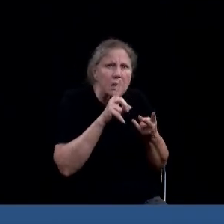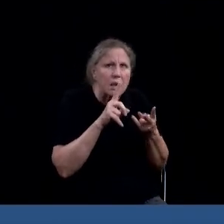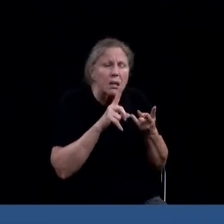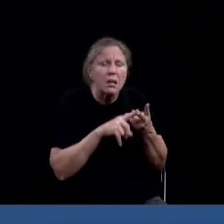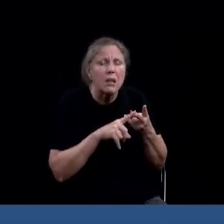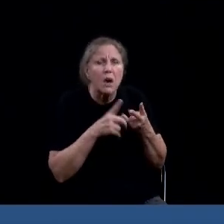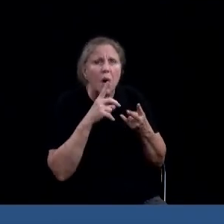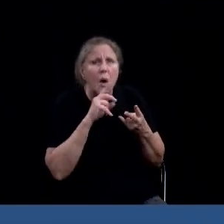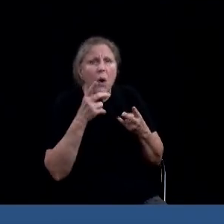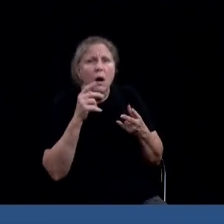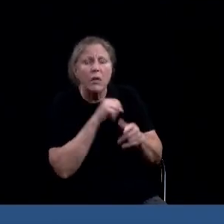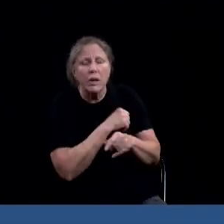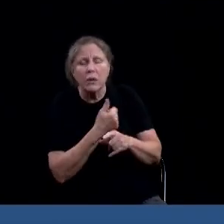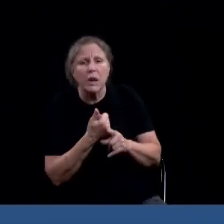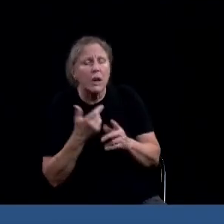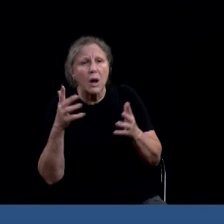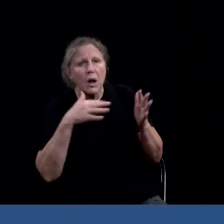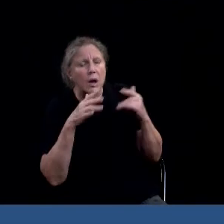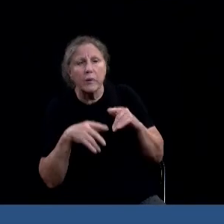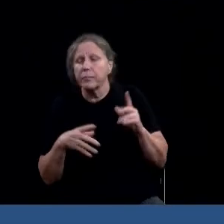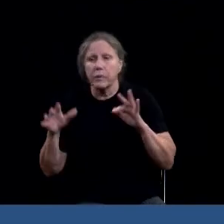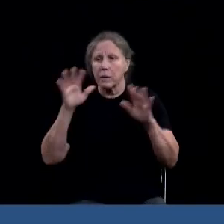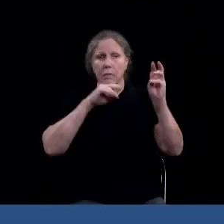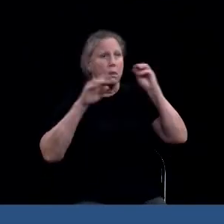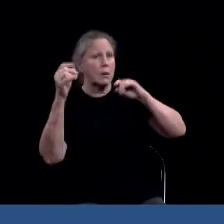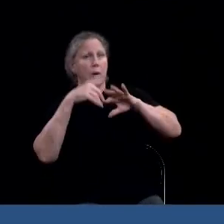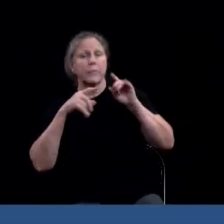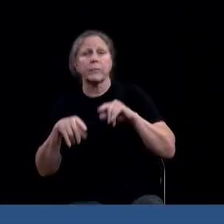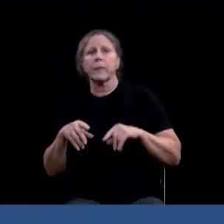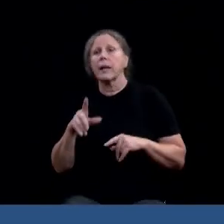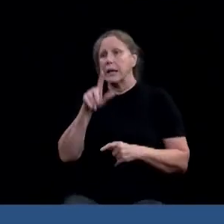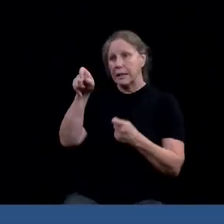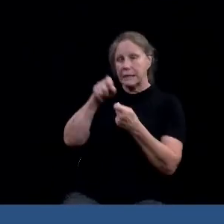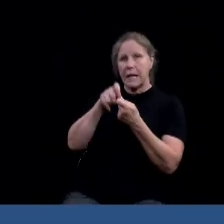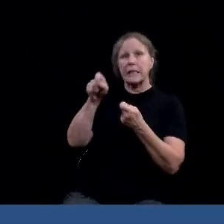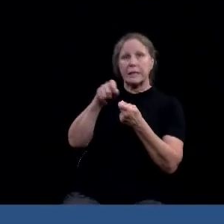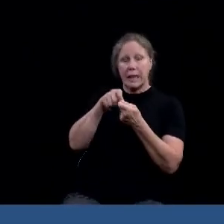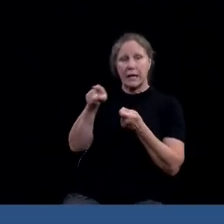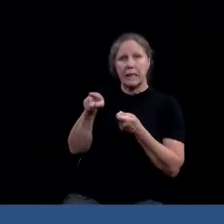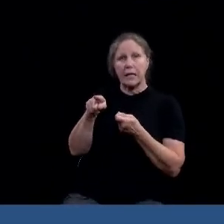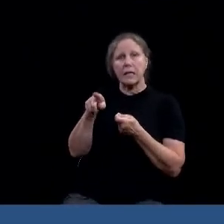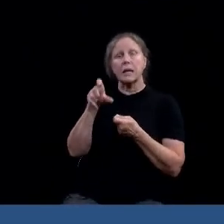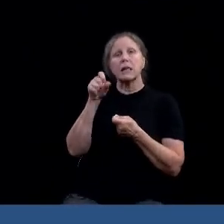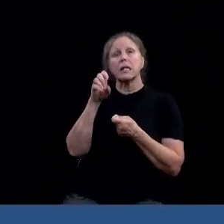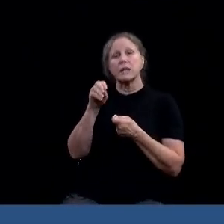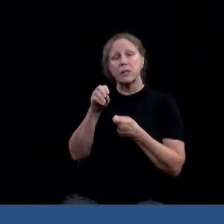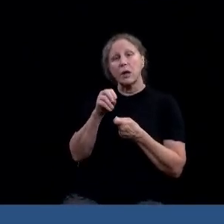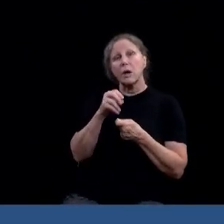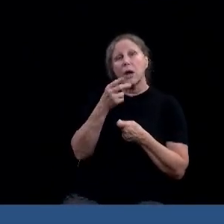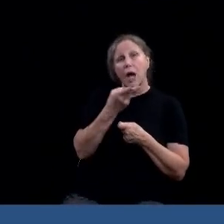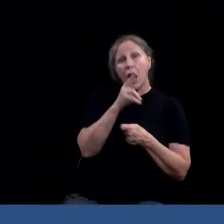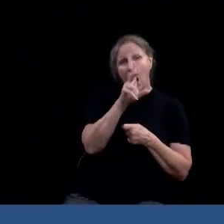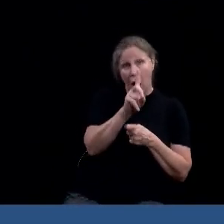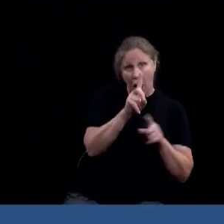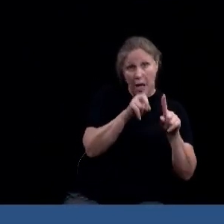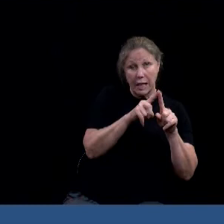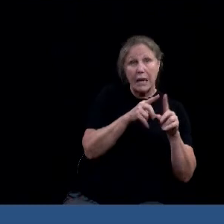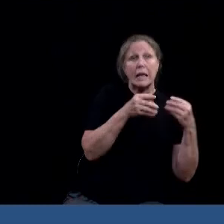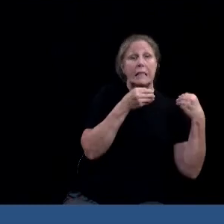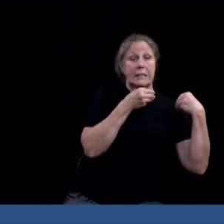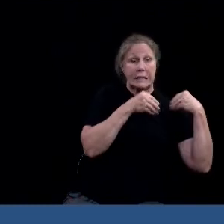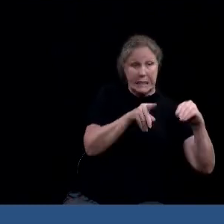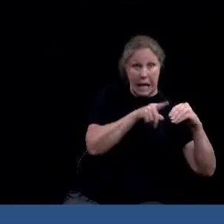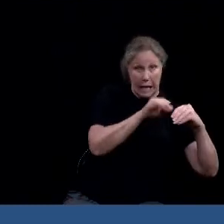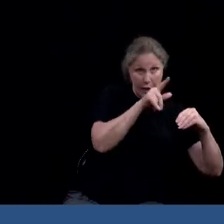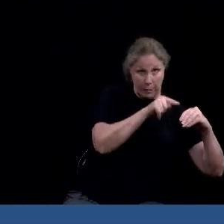Terrace? Exactly. So in essence, the housing authority is selling the apartments to its affiliate.